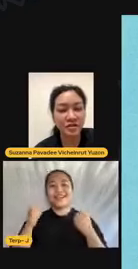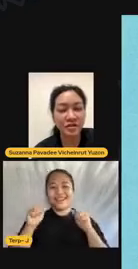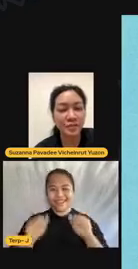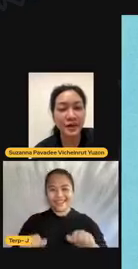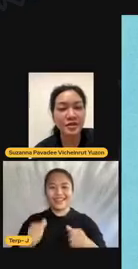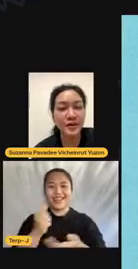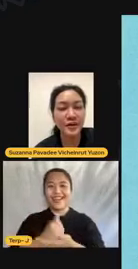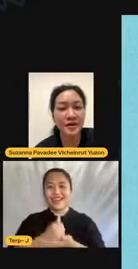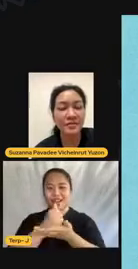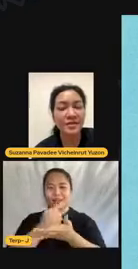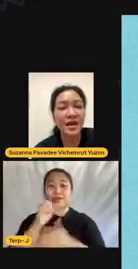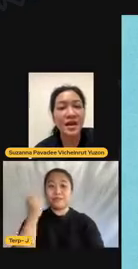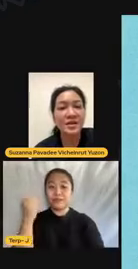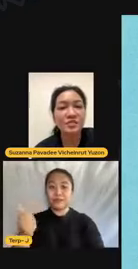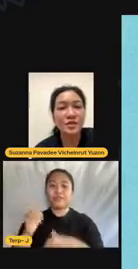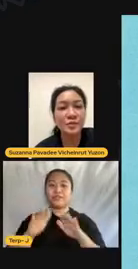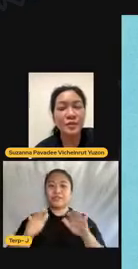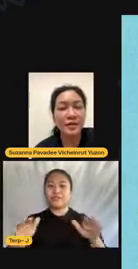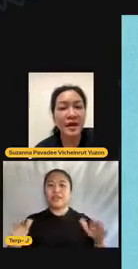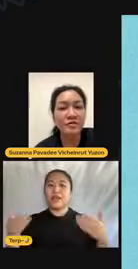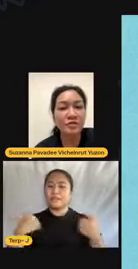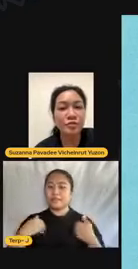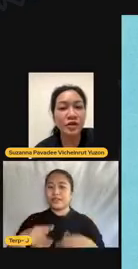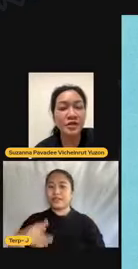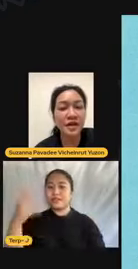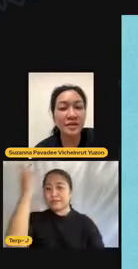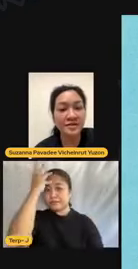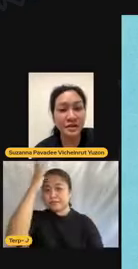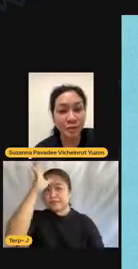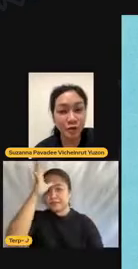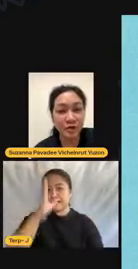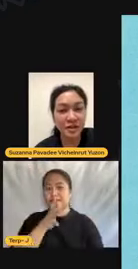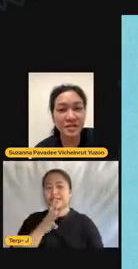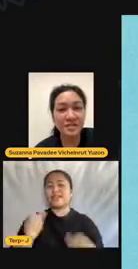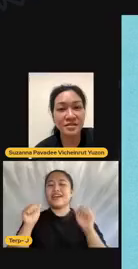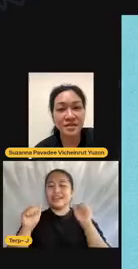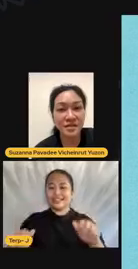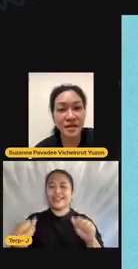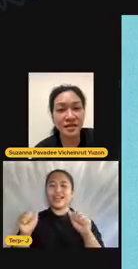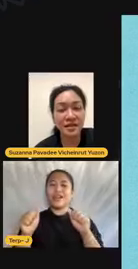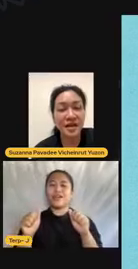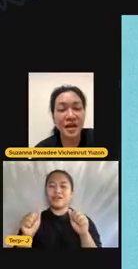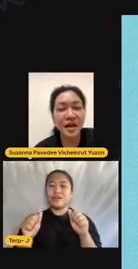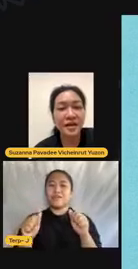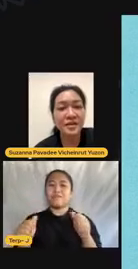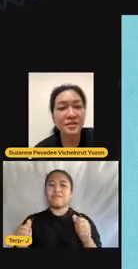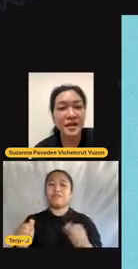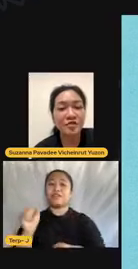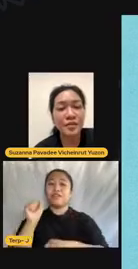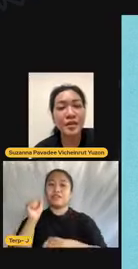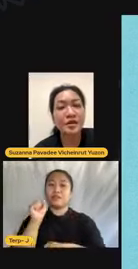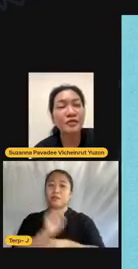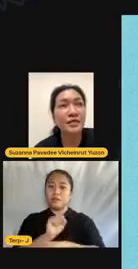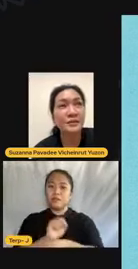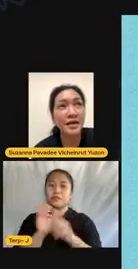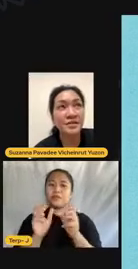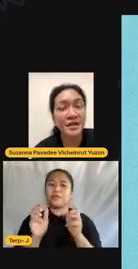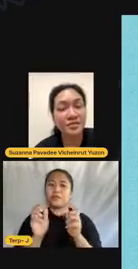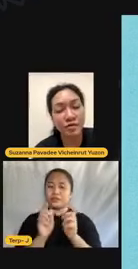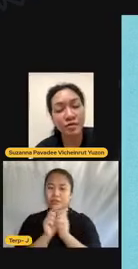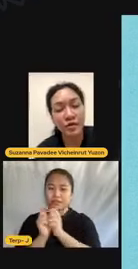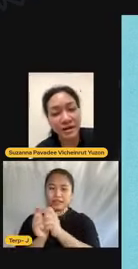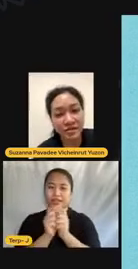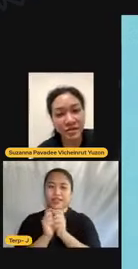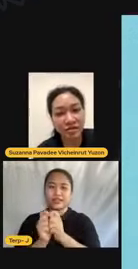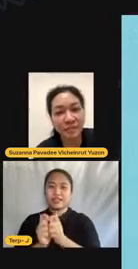have a voice, or their parents might not have a voice, but we have to work together as a community to stick together. And it doesn't have to be that your family has to